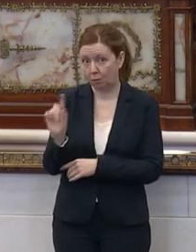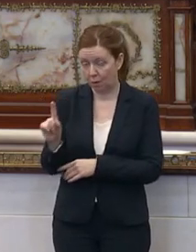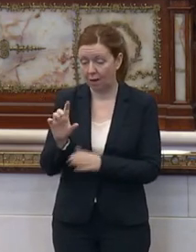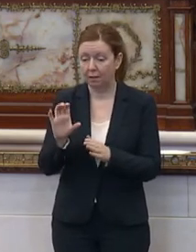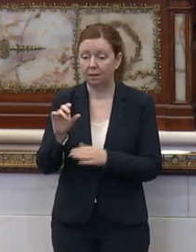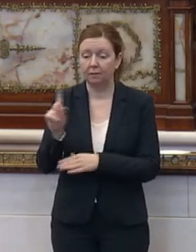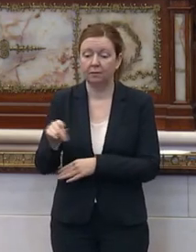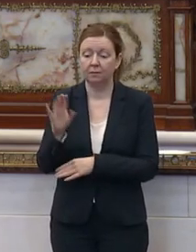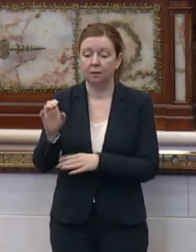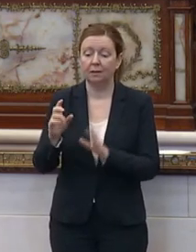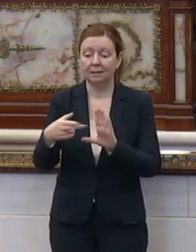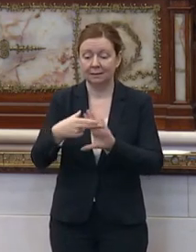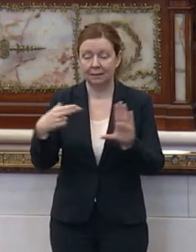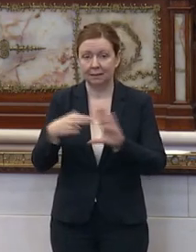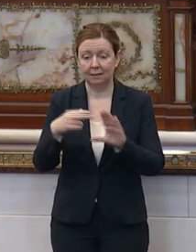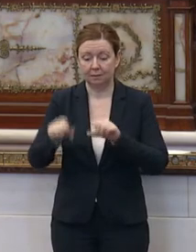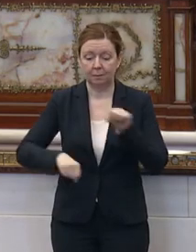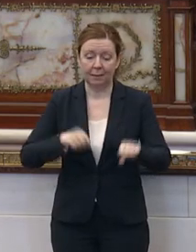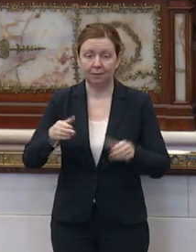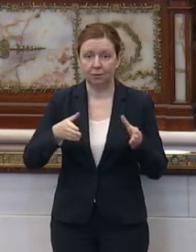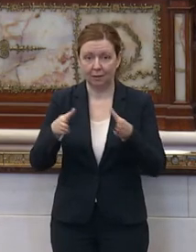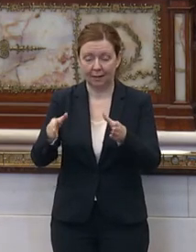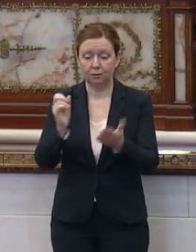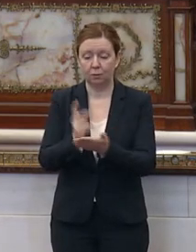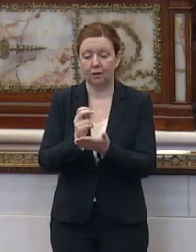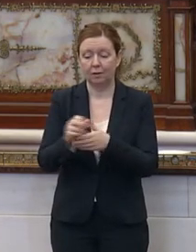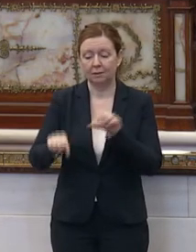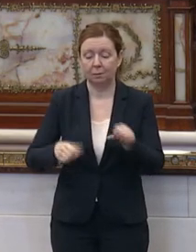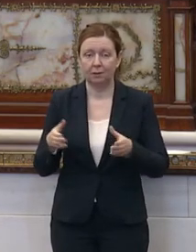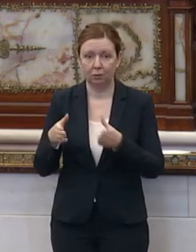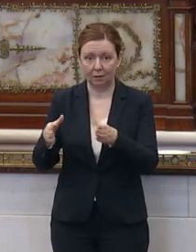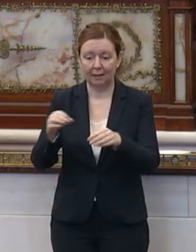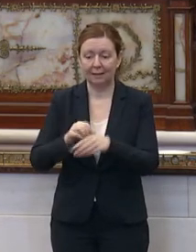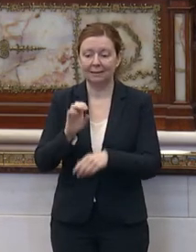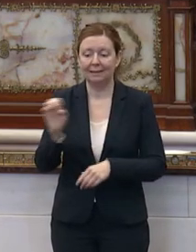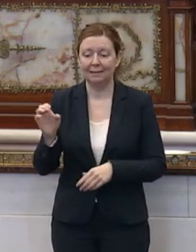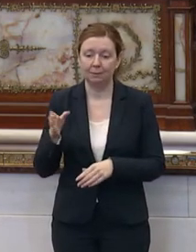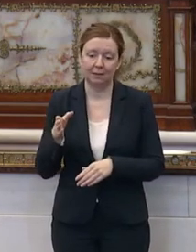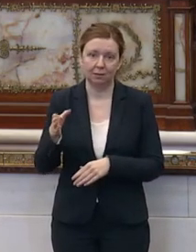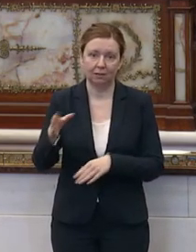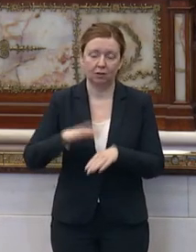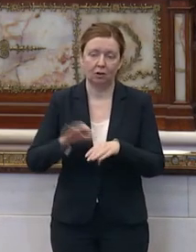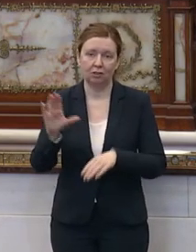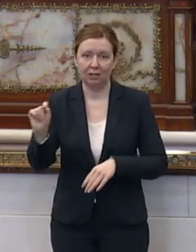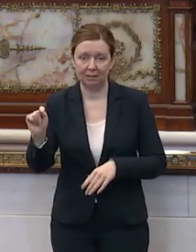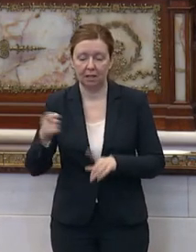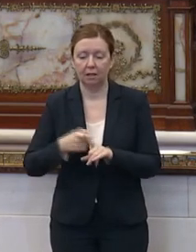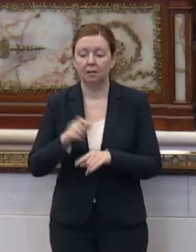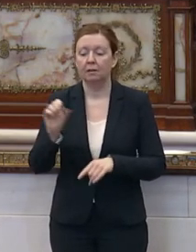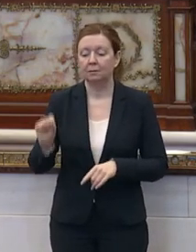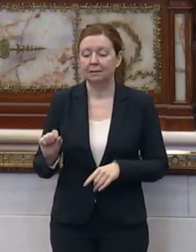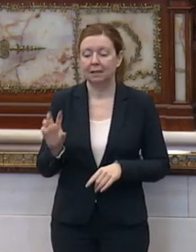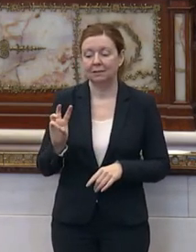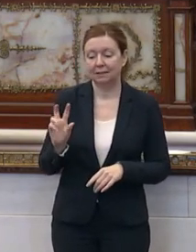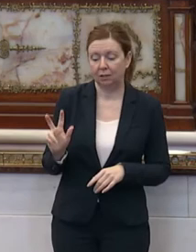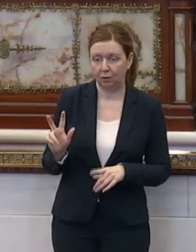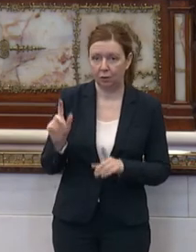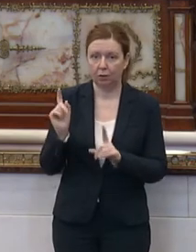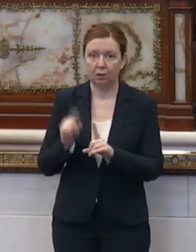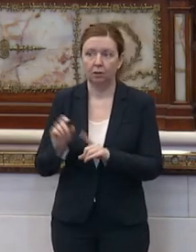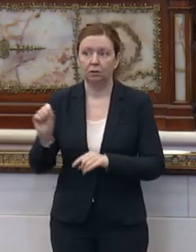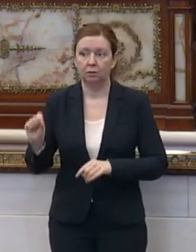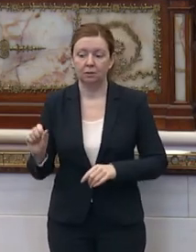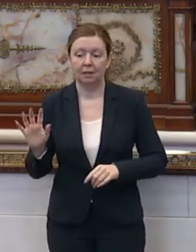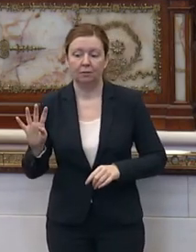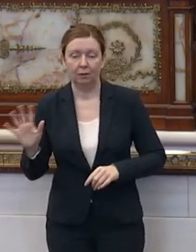Code, entitled designation of bicycle lanes, to authorize a bicycle lane in the eastbound direction on Chestnut Street from South 63rd Street to